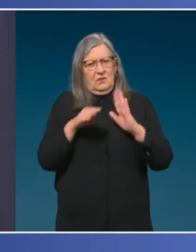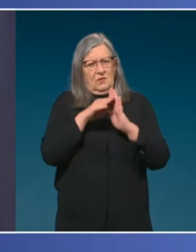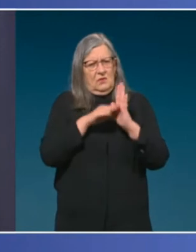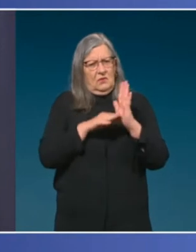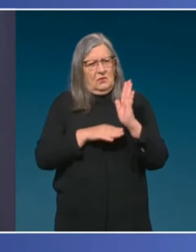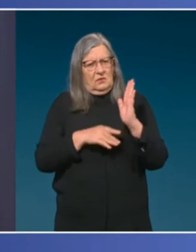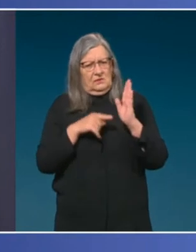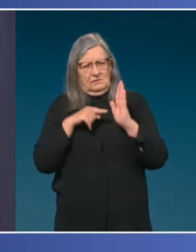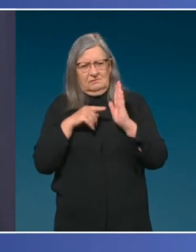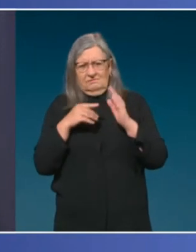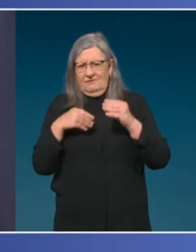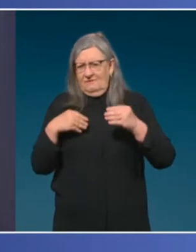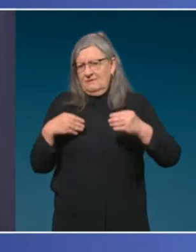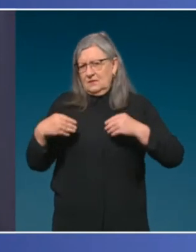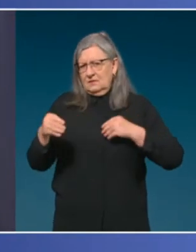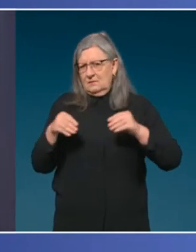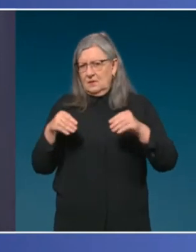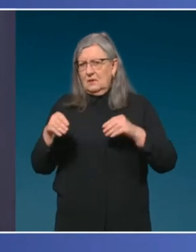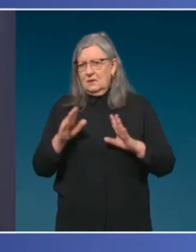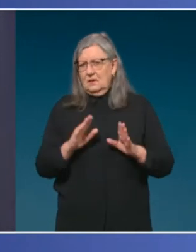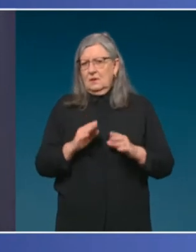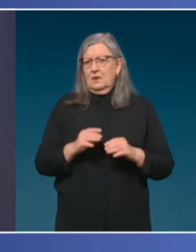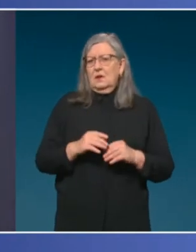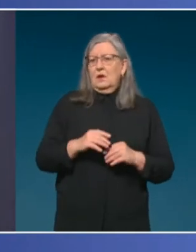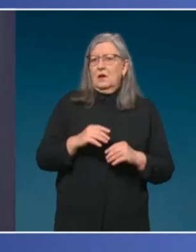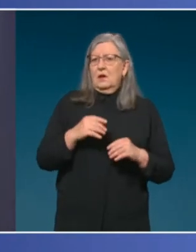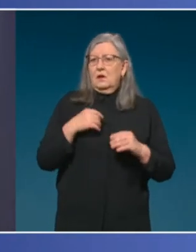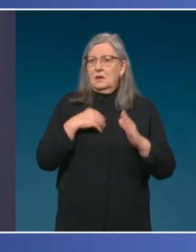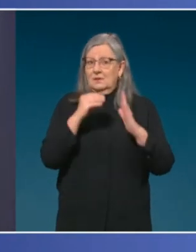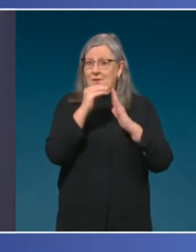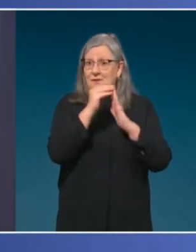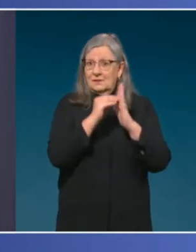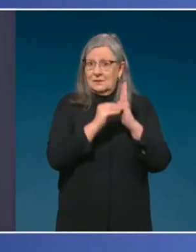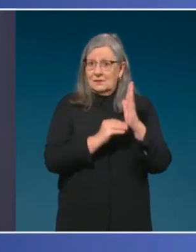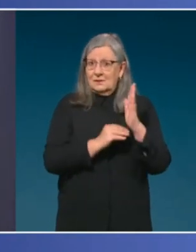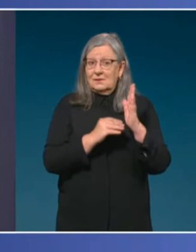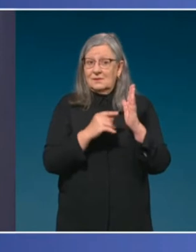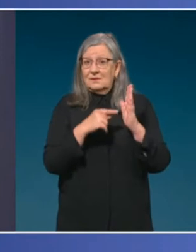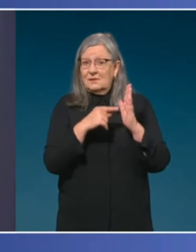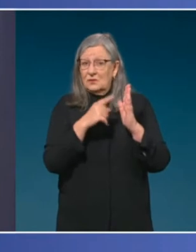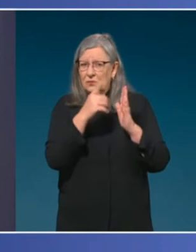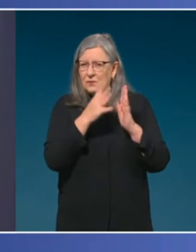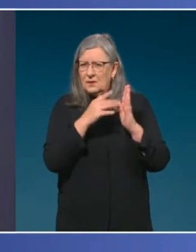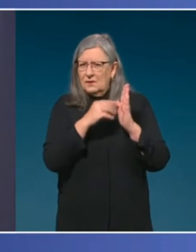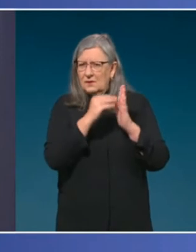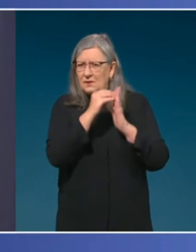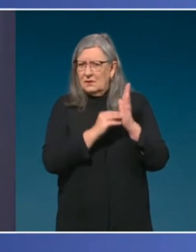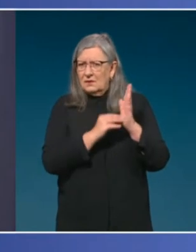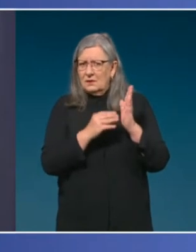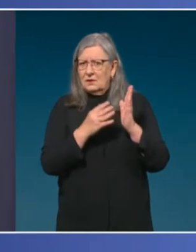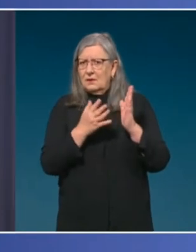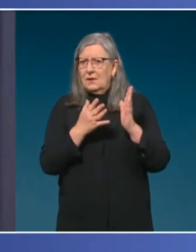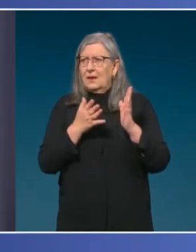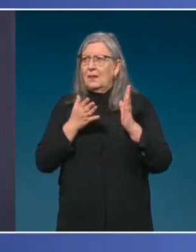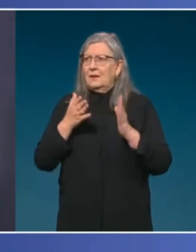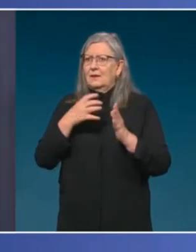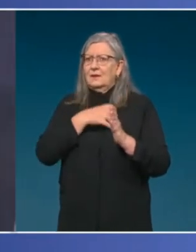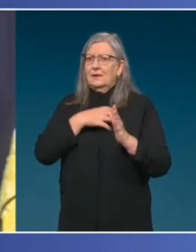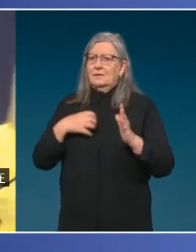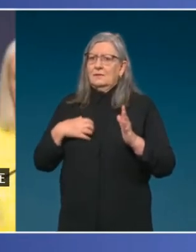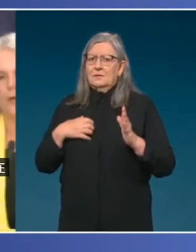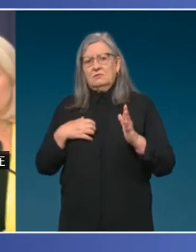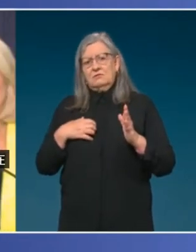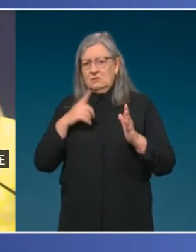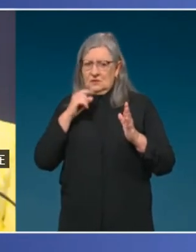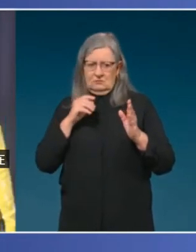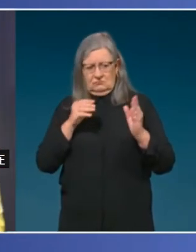contemplates where there are changes, the ability to be adaptive. Thanks, Greg.